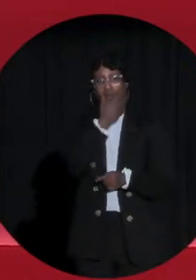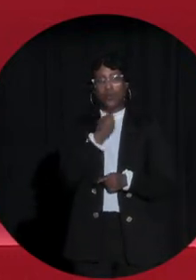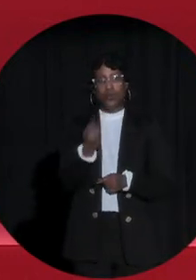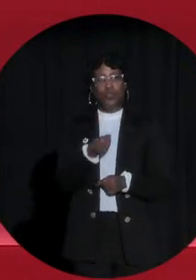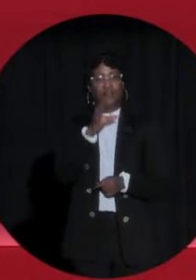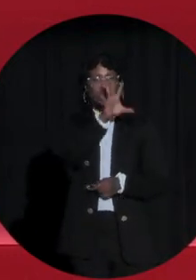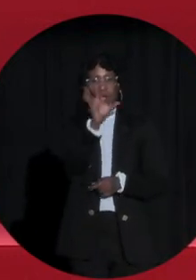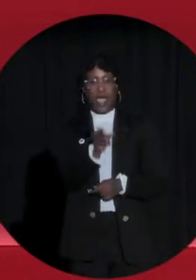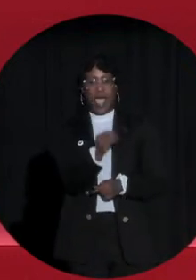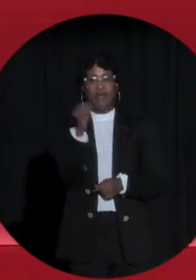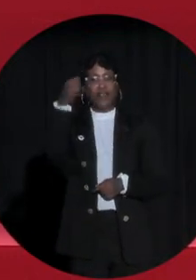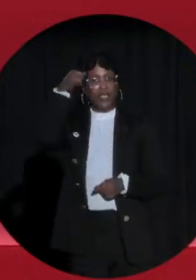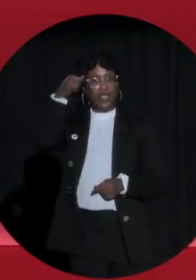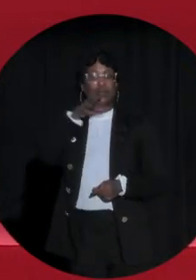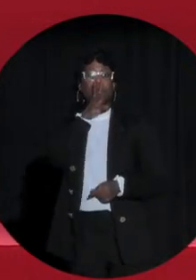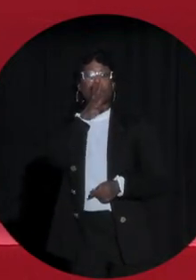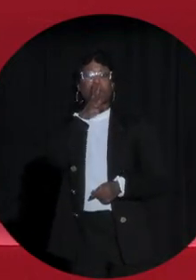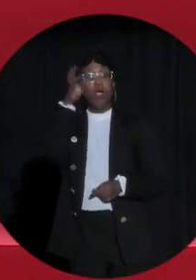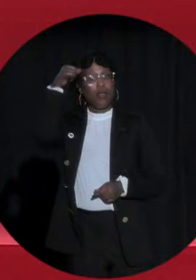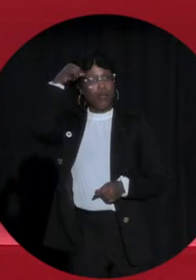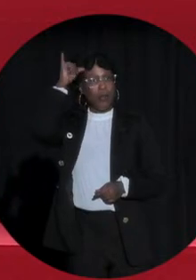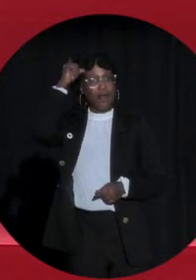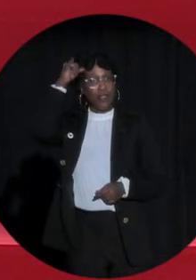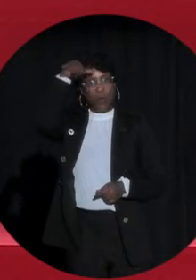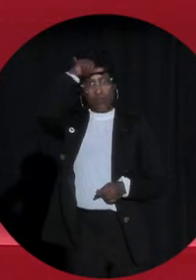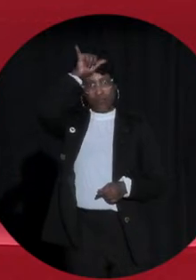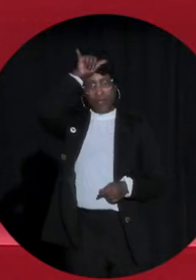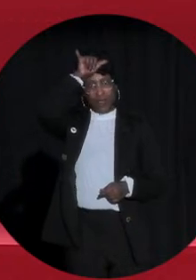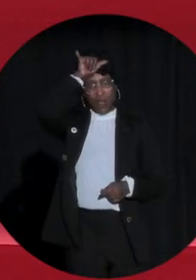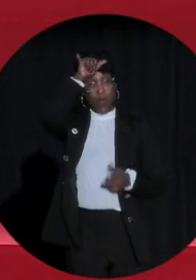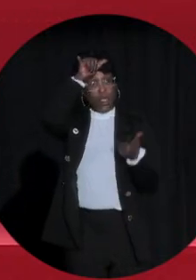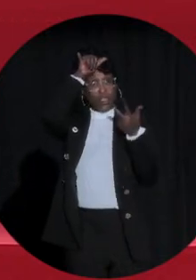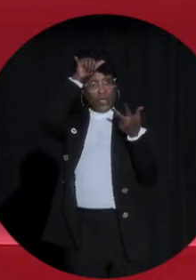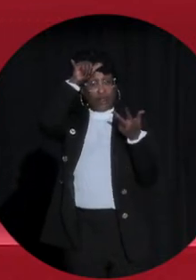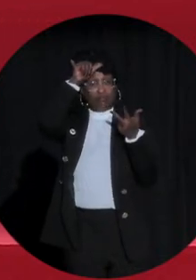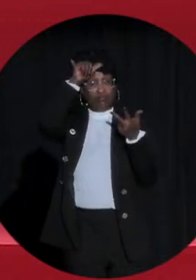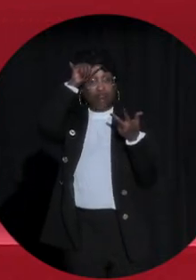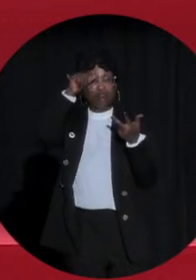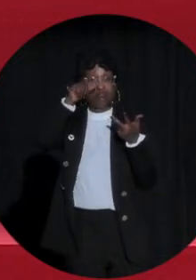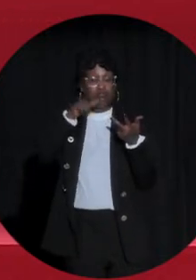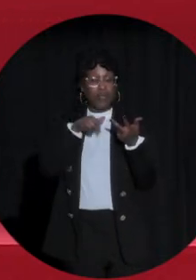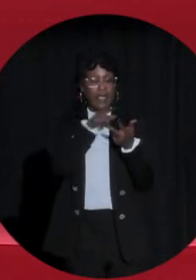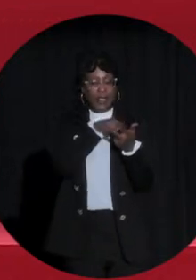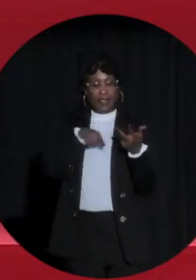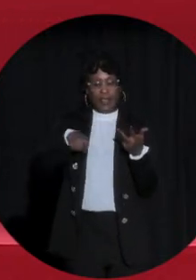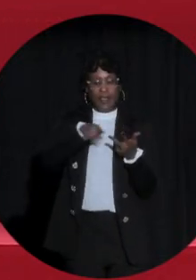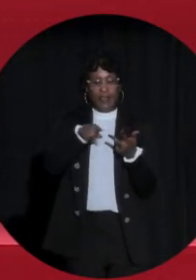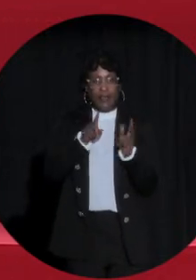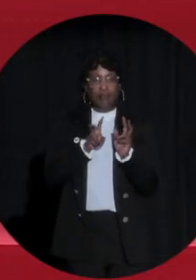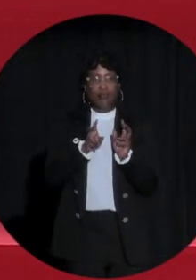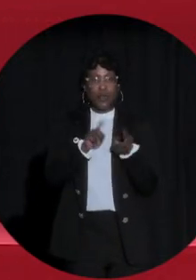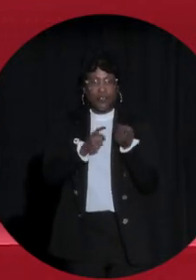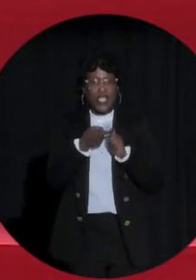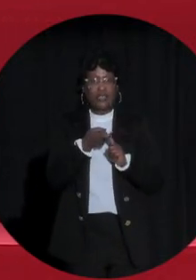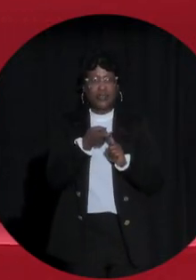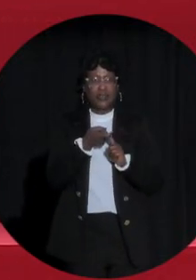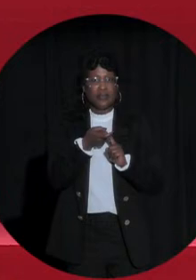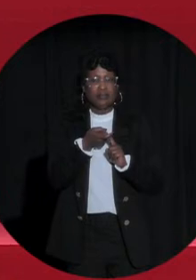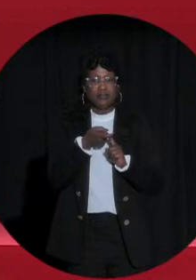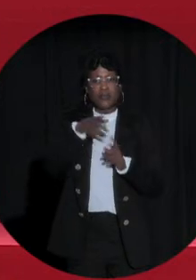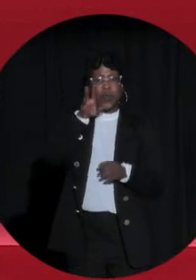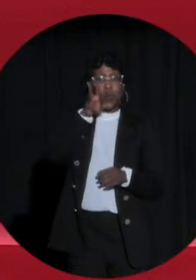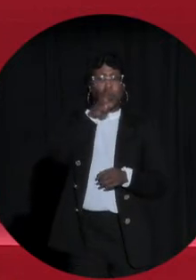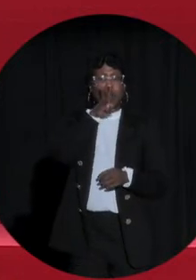friends. They did everything together. What the water buck didn't know was that a lion was